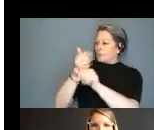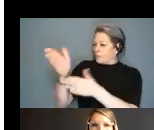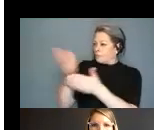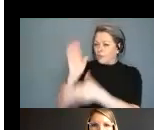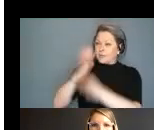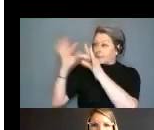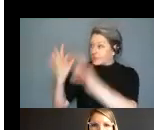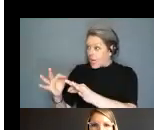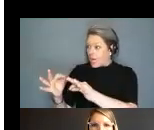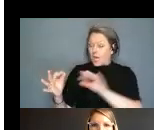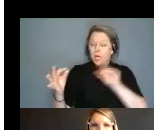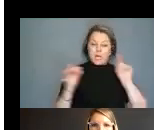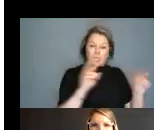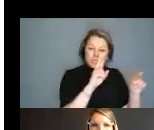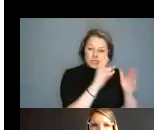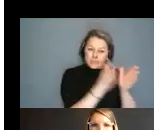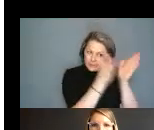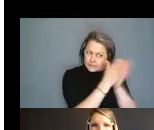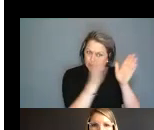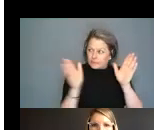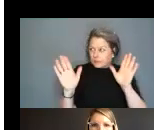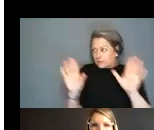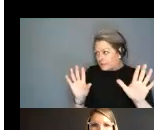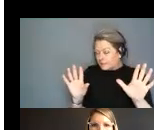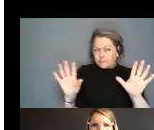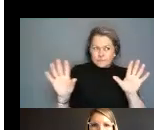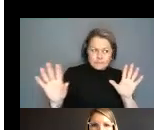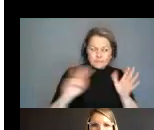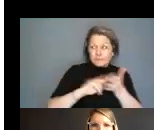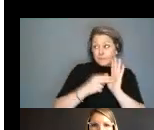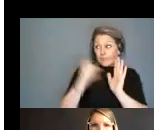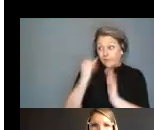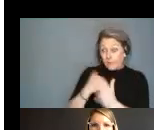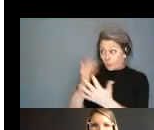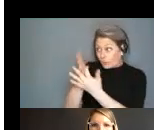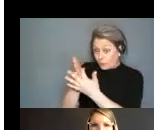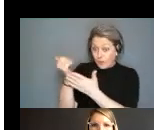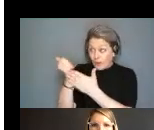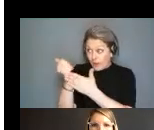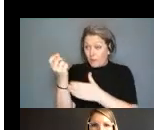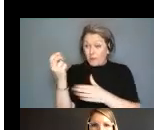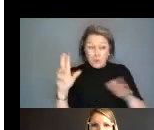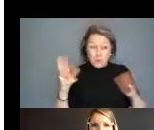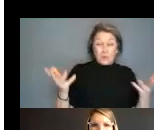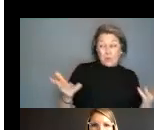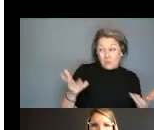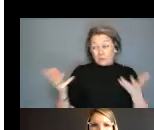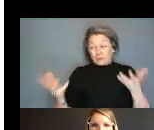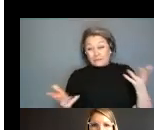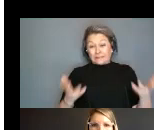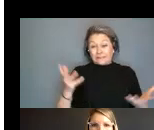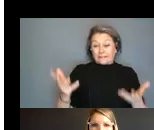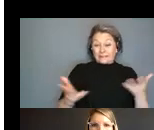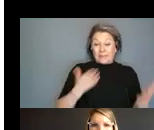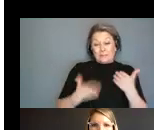the intrusion of the assessment proportional to the risk? And if not, then we really don't have any business in